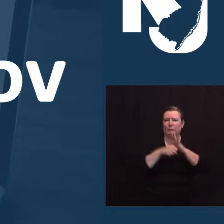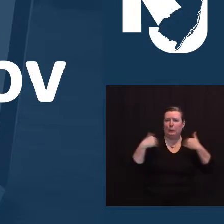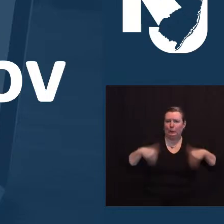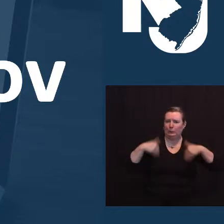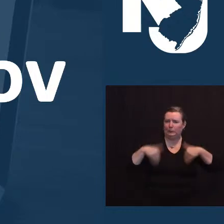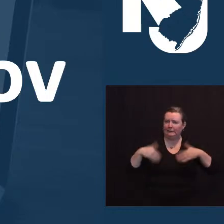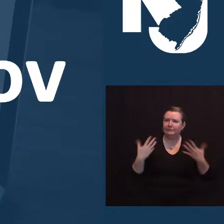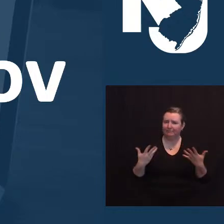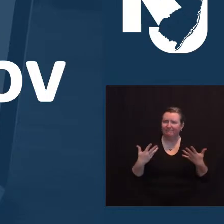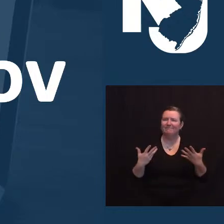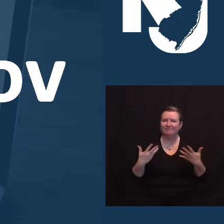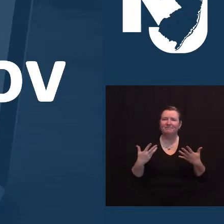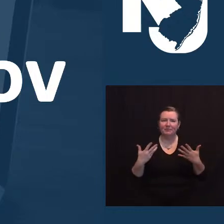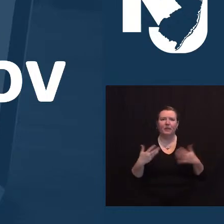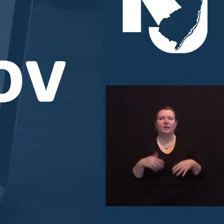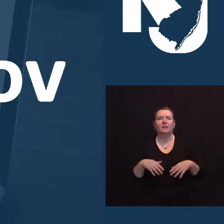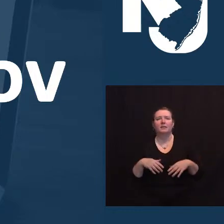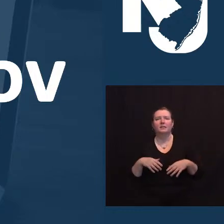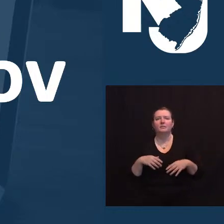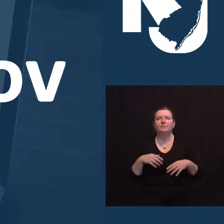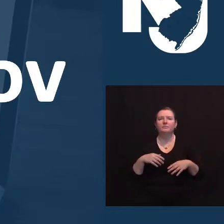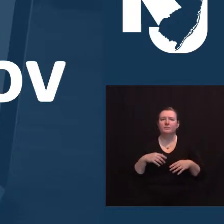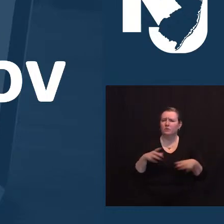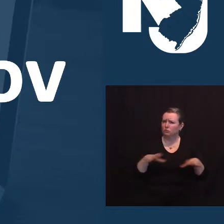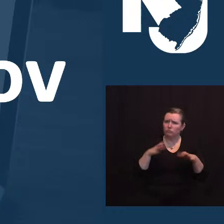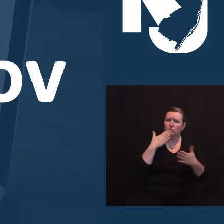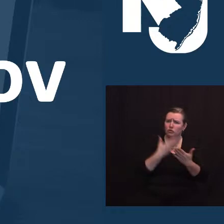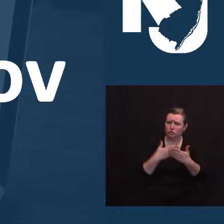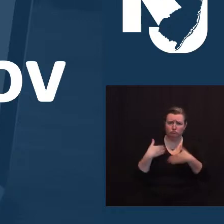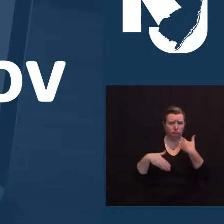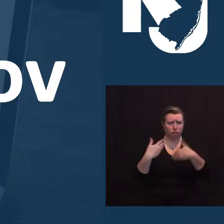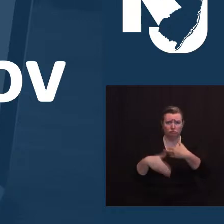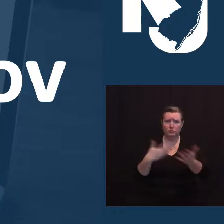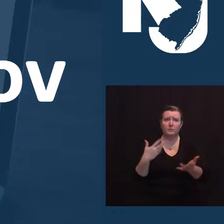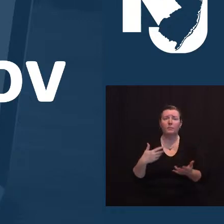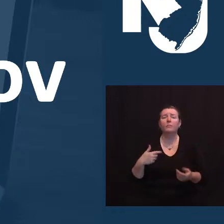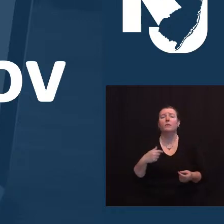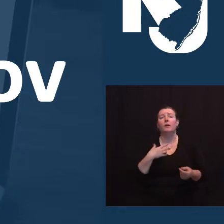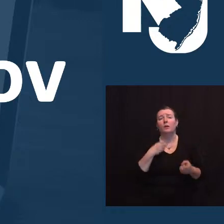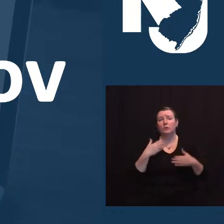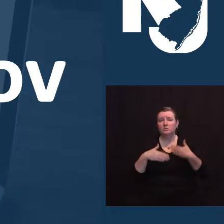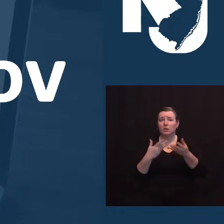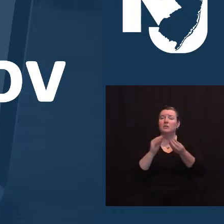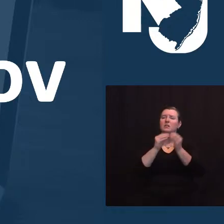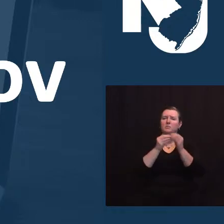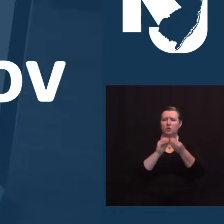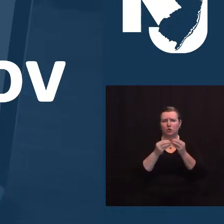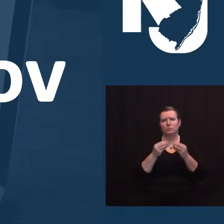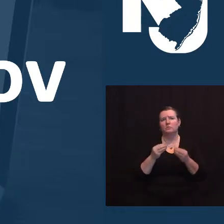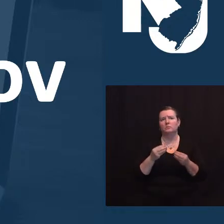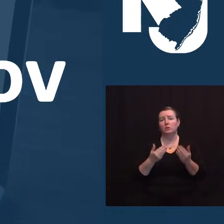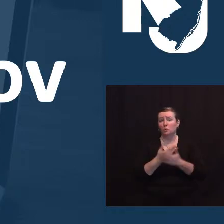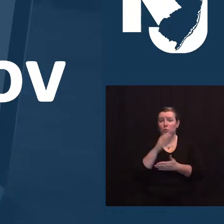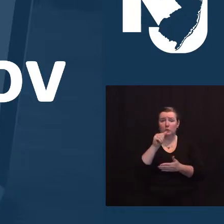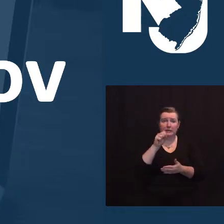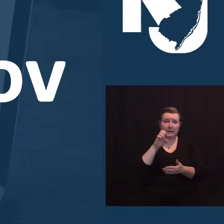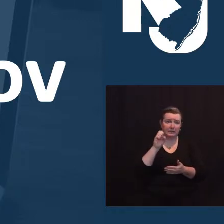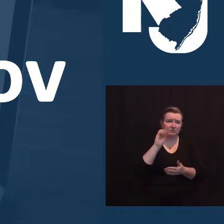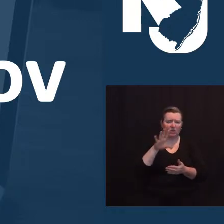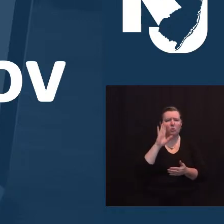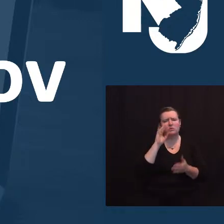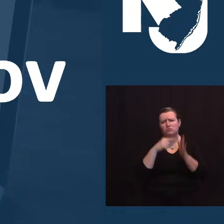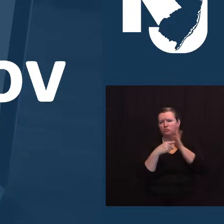one category or another. As we move to the numbers of new cases in a second, we continue to see this